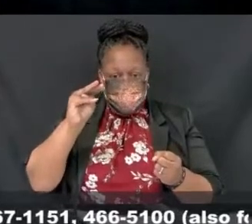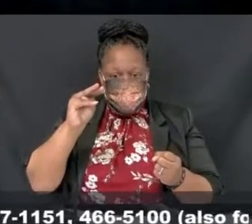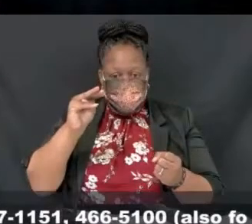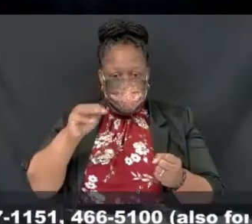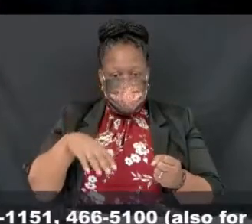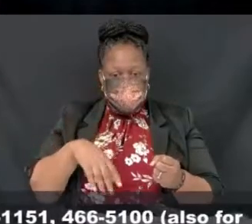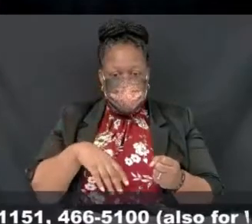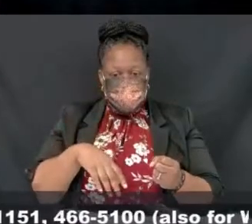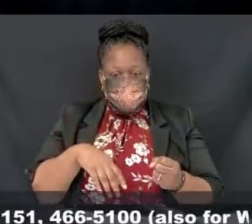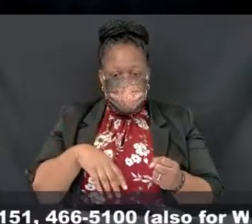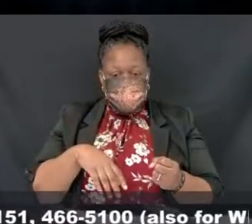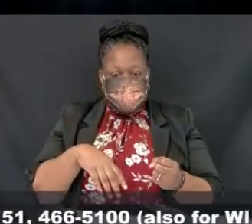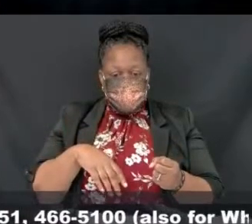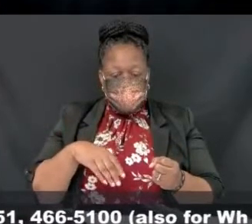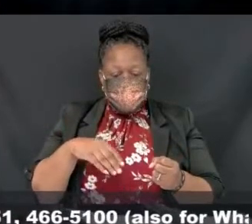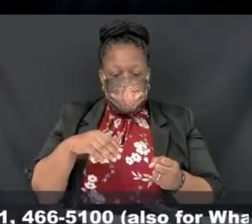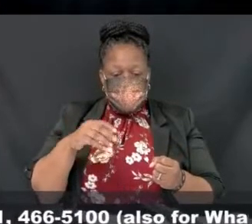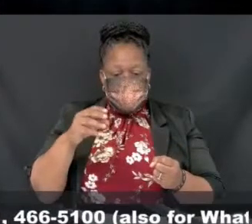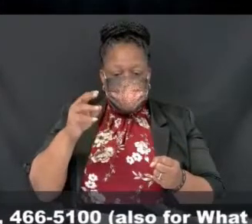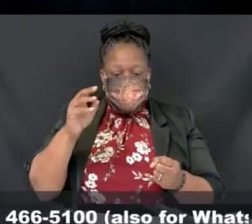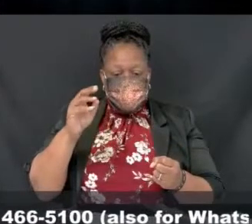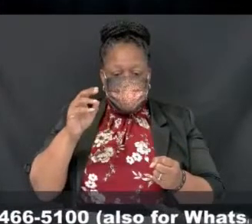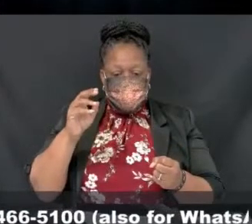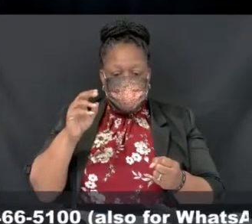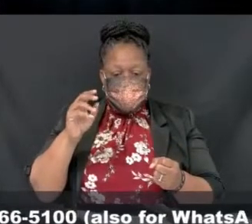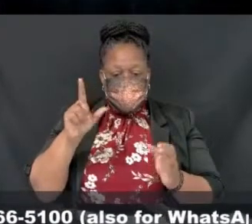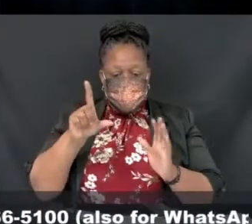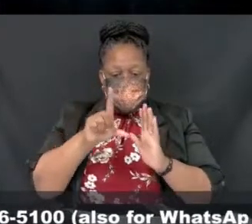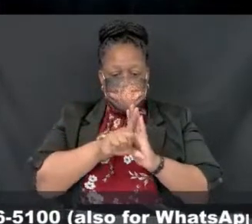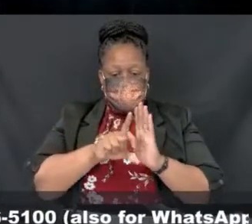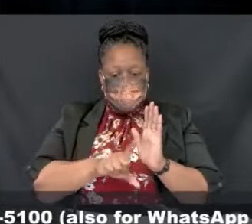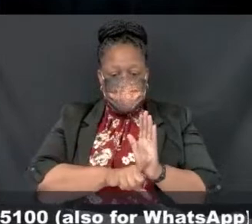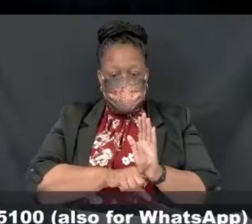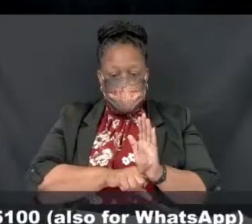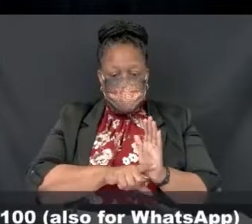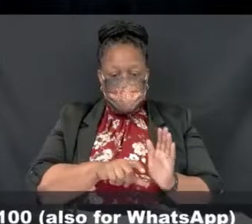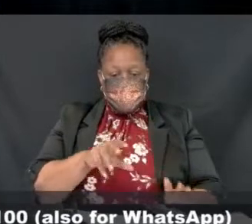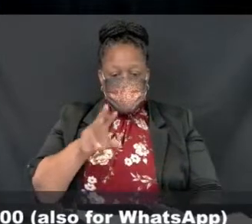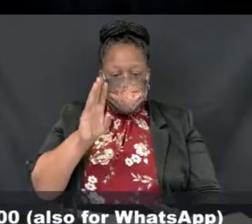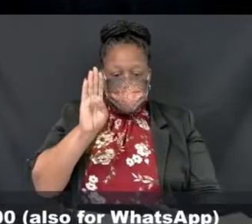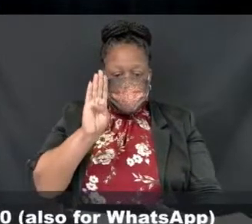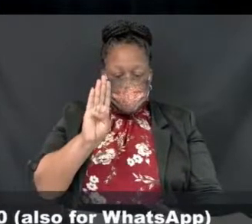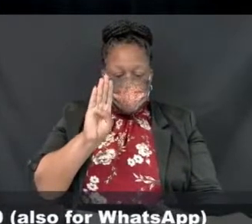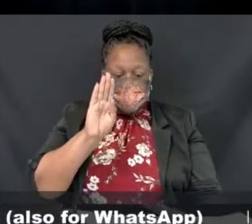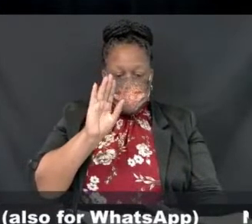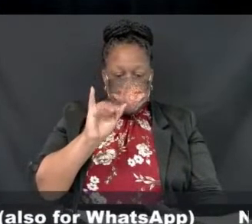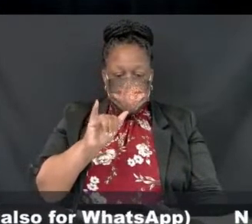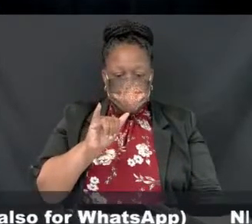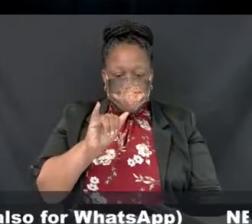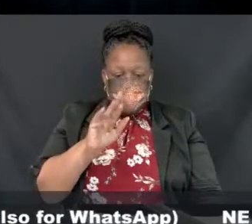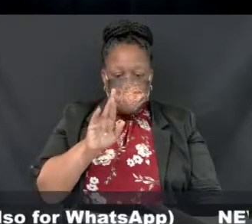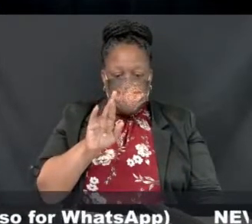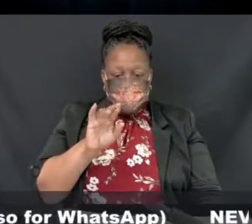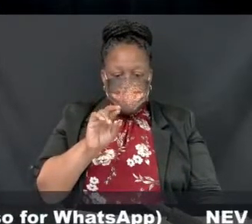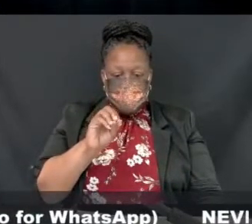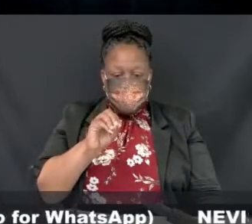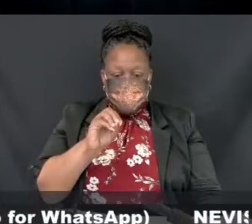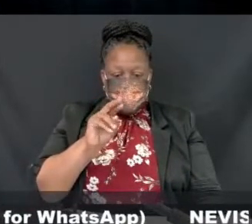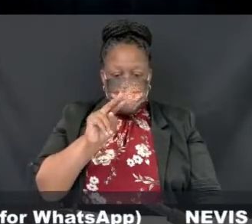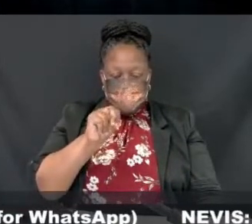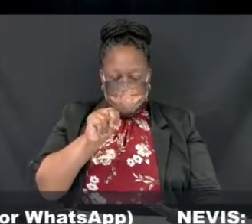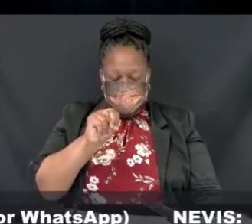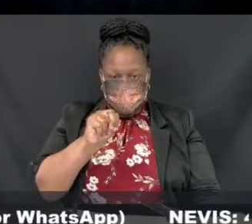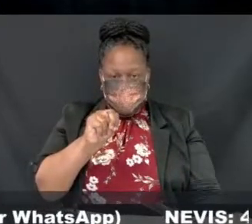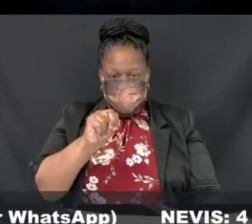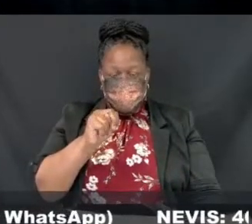General, Mr. Vincent Byron Jr., who I see personally as a father figure based on the relationship that we have developed